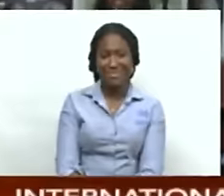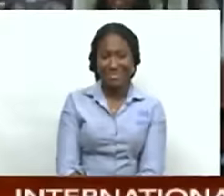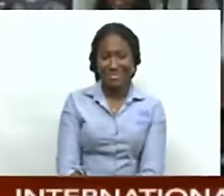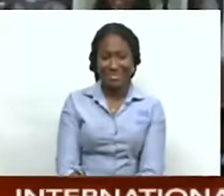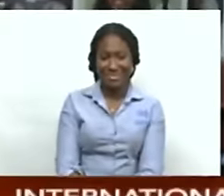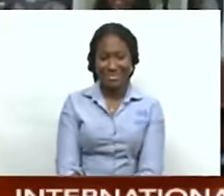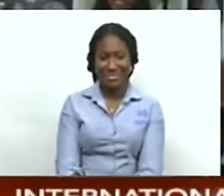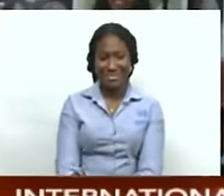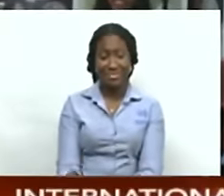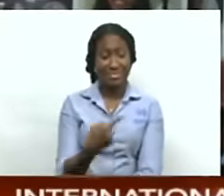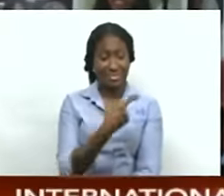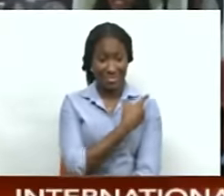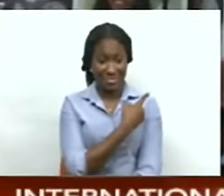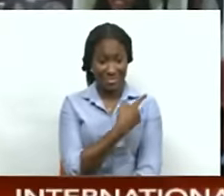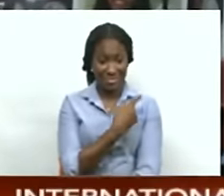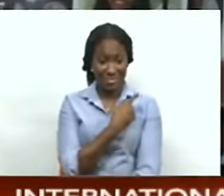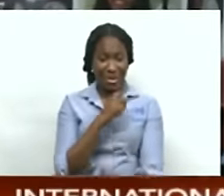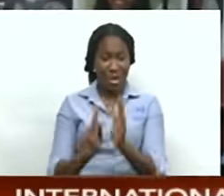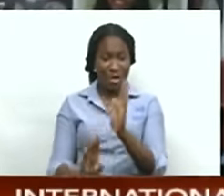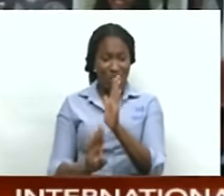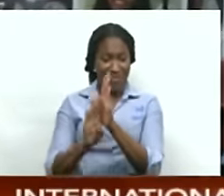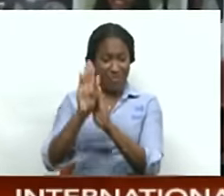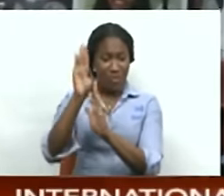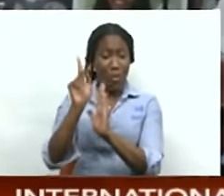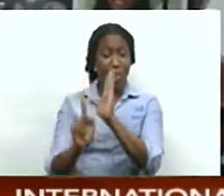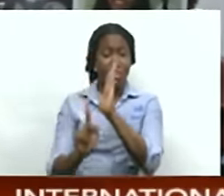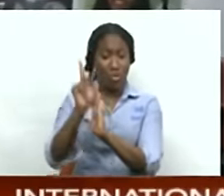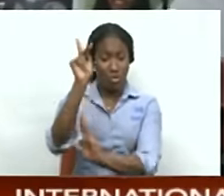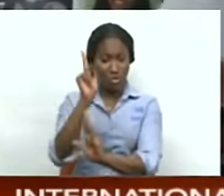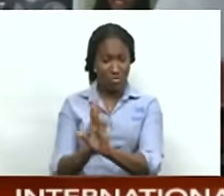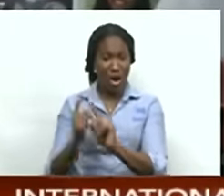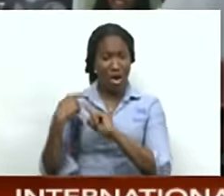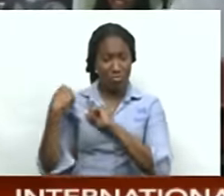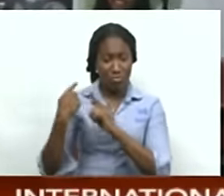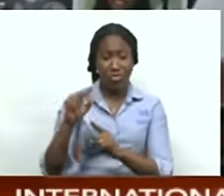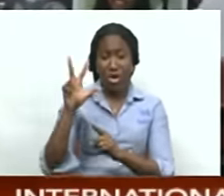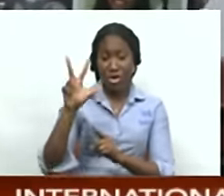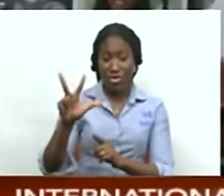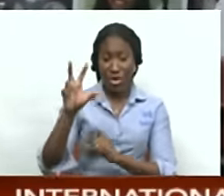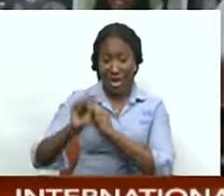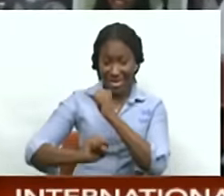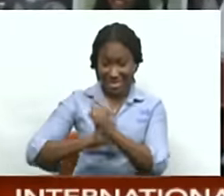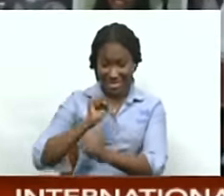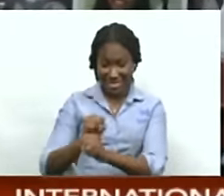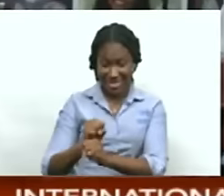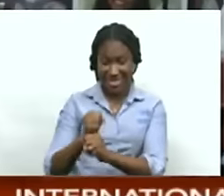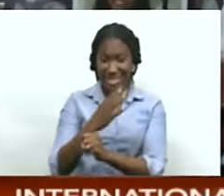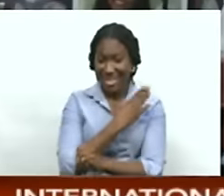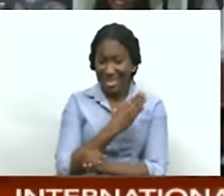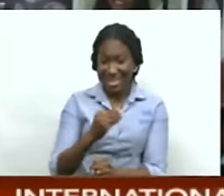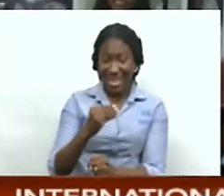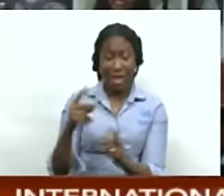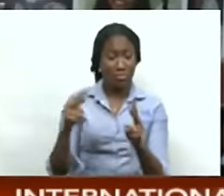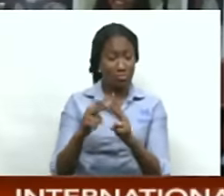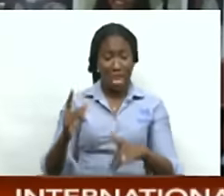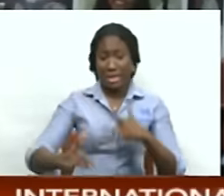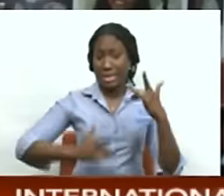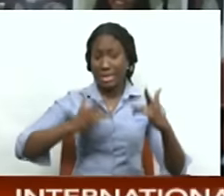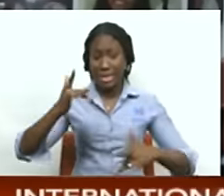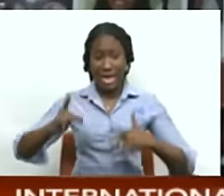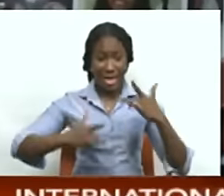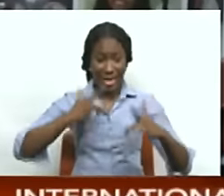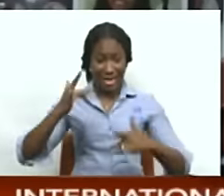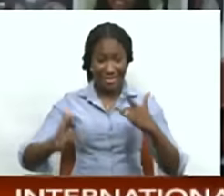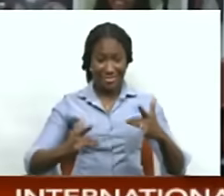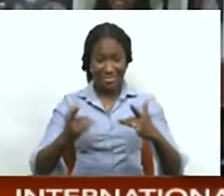Program is a 3-year journey, and the past 2 years have been exciting. Our discussions on